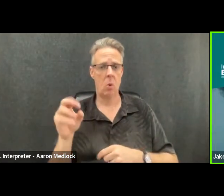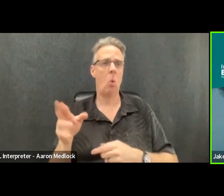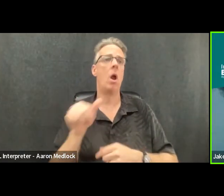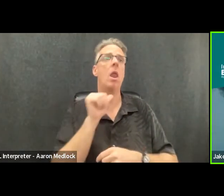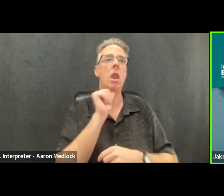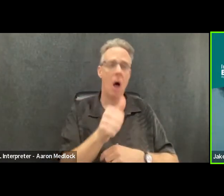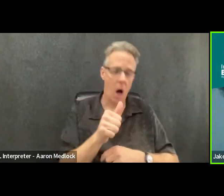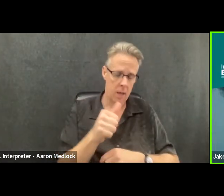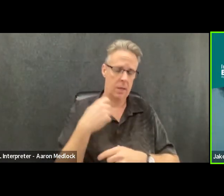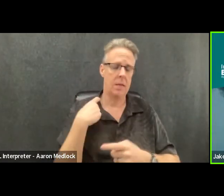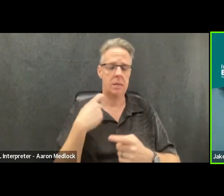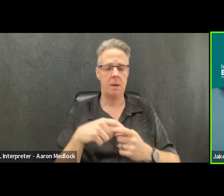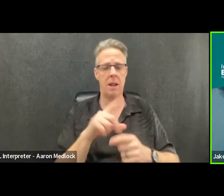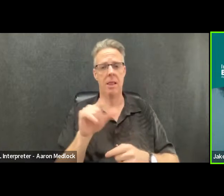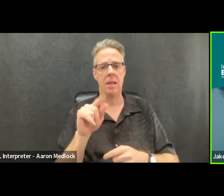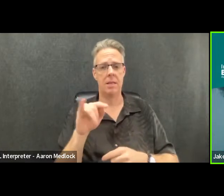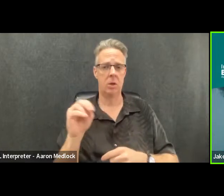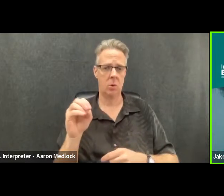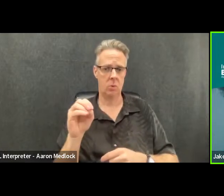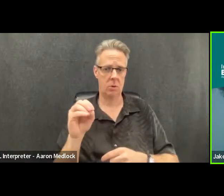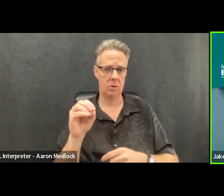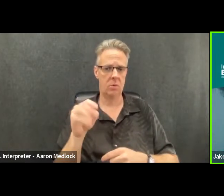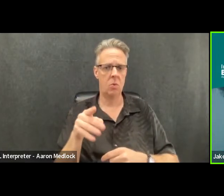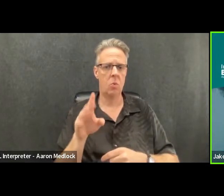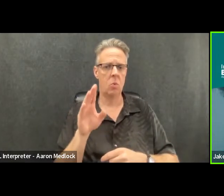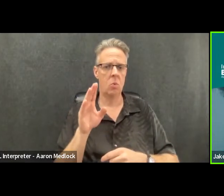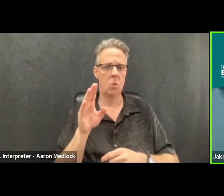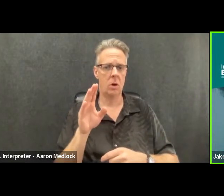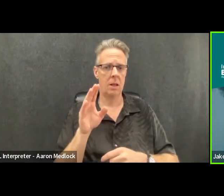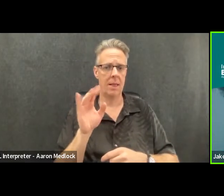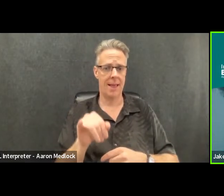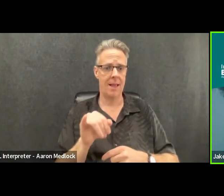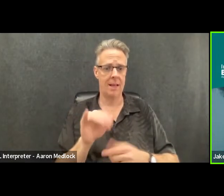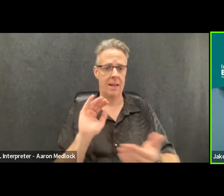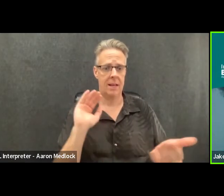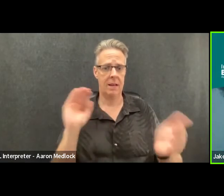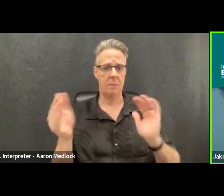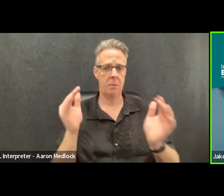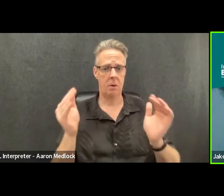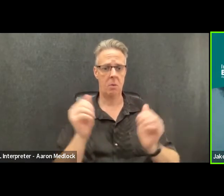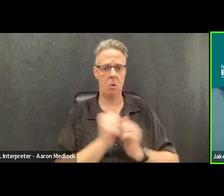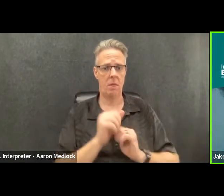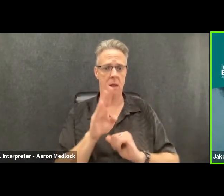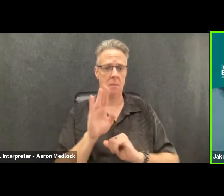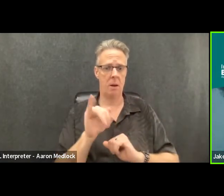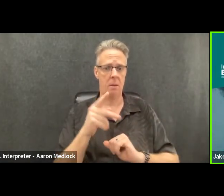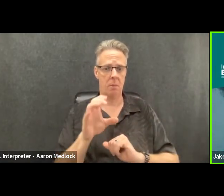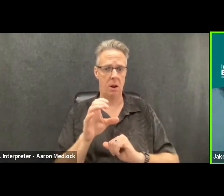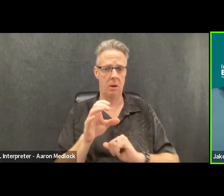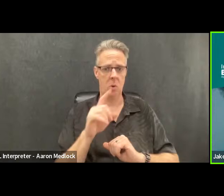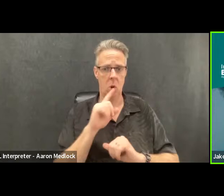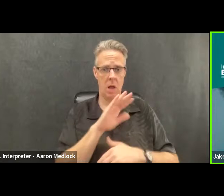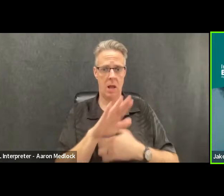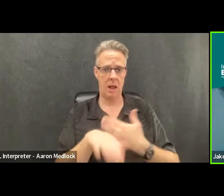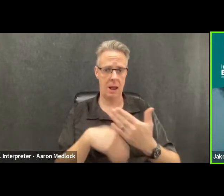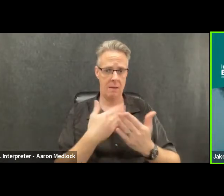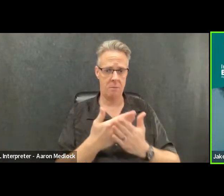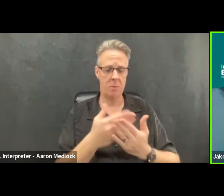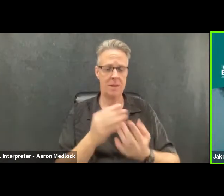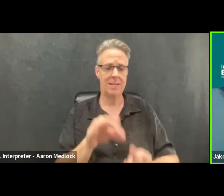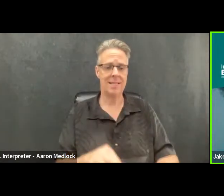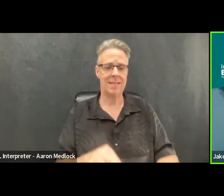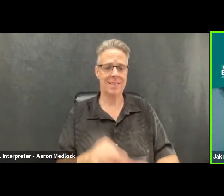Hispanic Latino for their ethnicity. So when that comparison of BIPOC is everyone